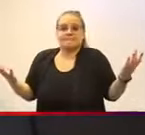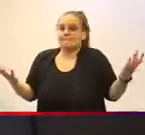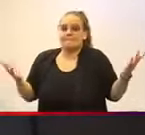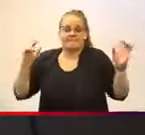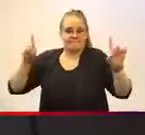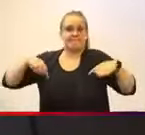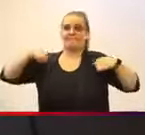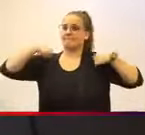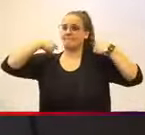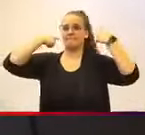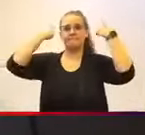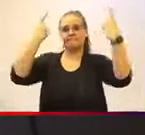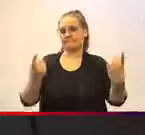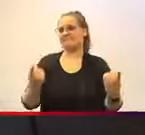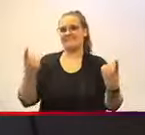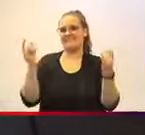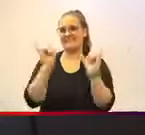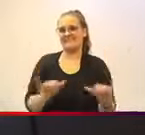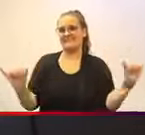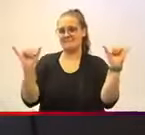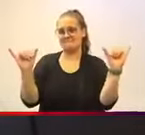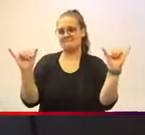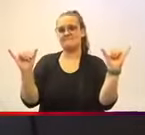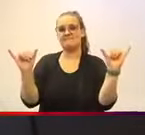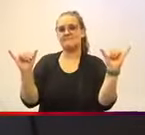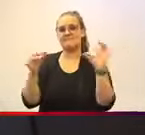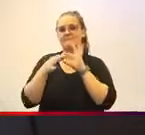always risen, in community.